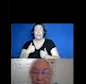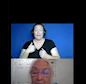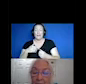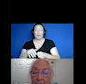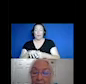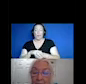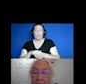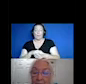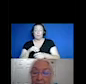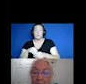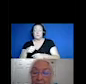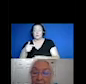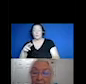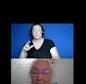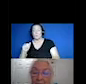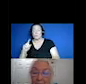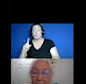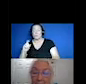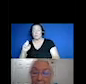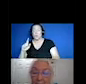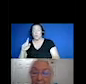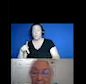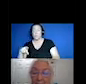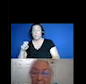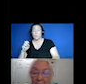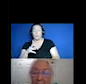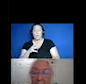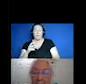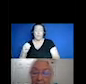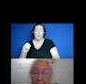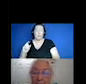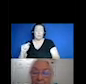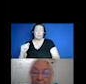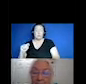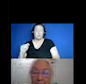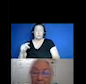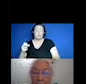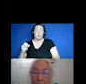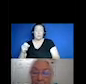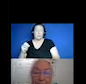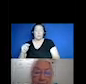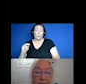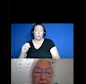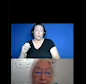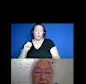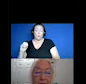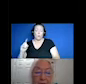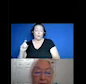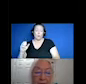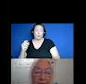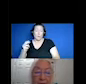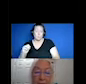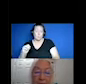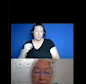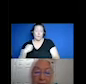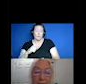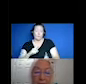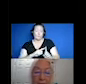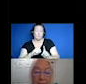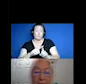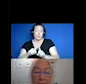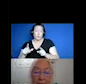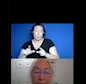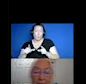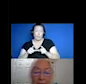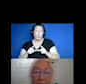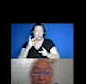in Guadalupe. And Tohono O'odham Nation has different locations there. You can see at the bottom of the